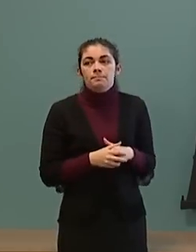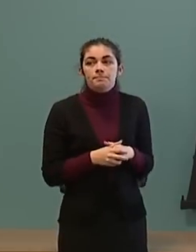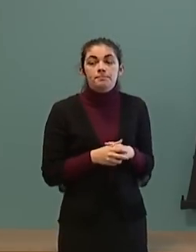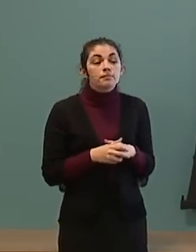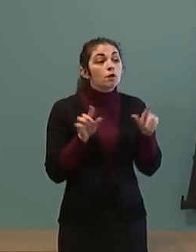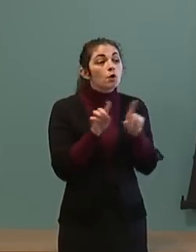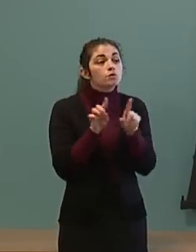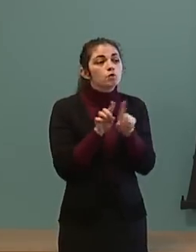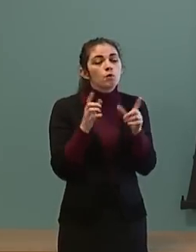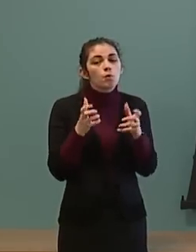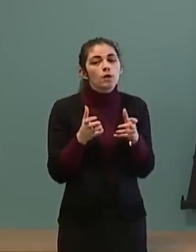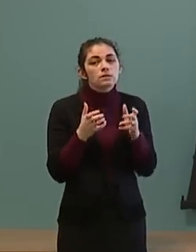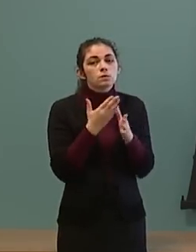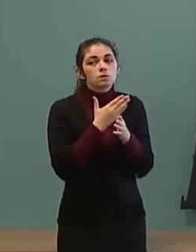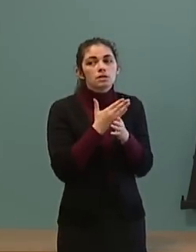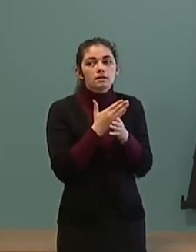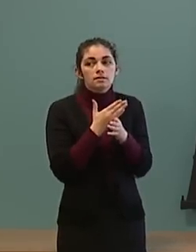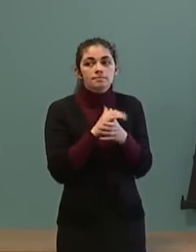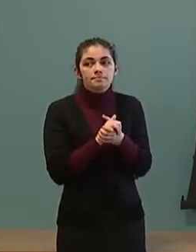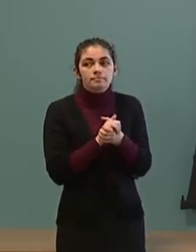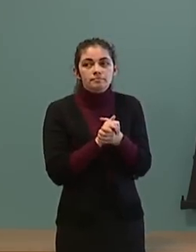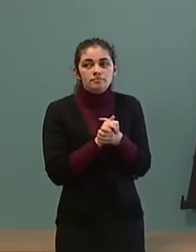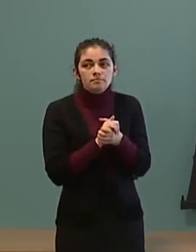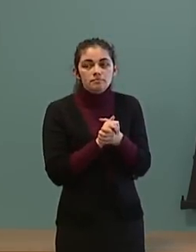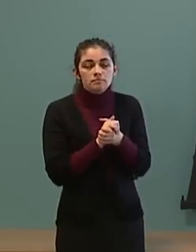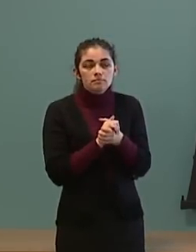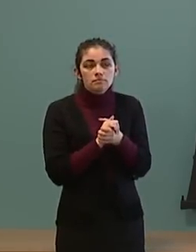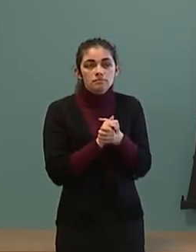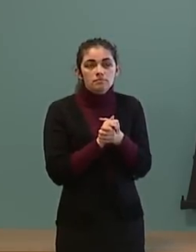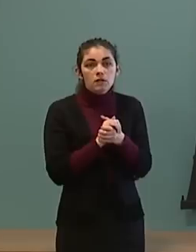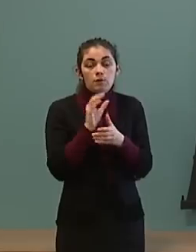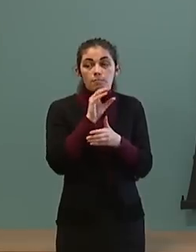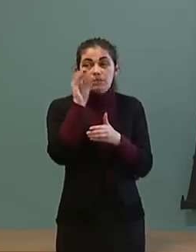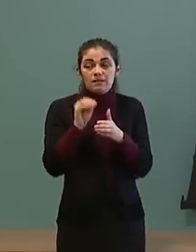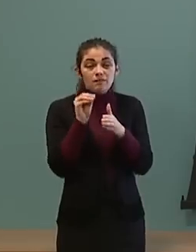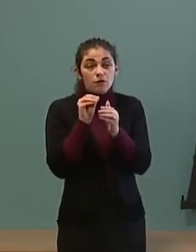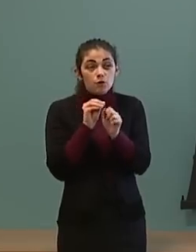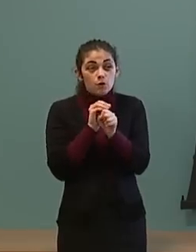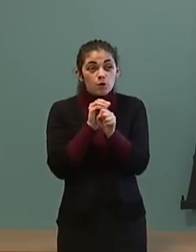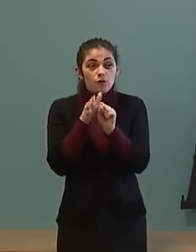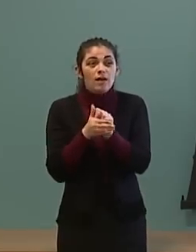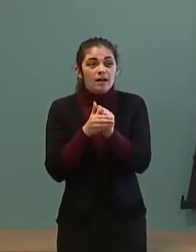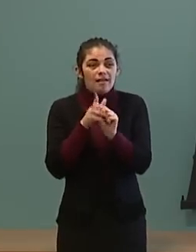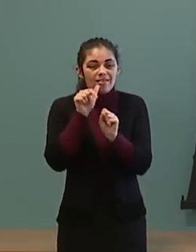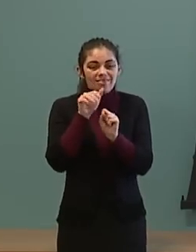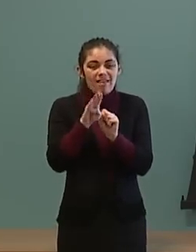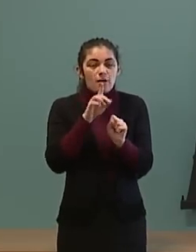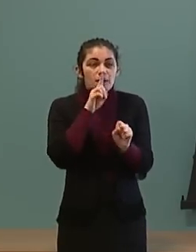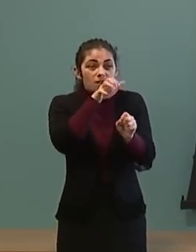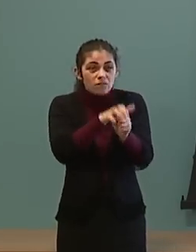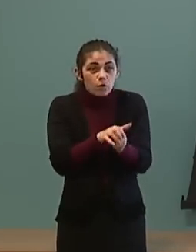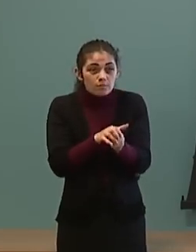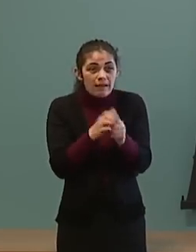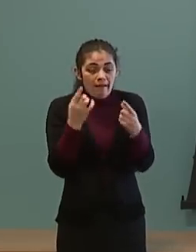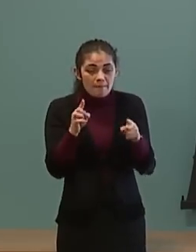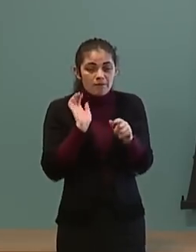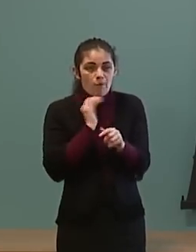I also want to share with you that the percent of COVID-19 lab-confirmed cases in our